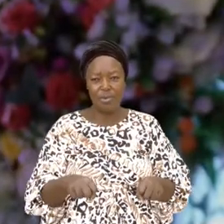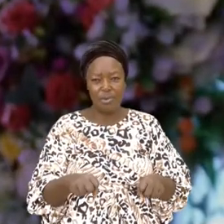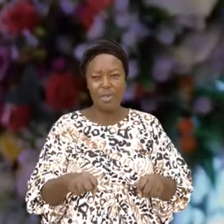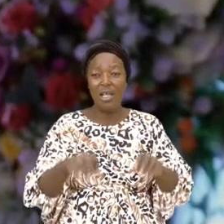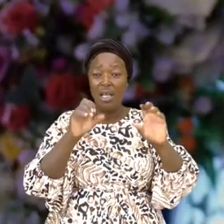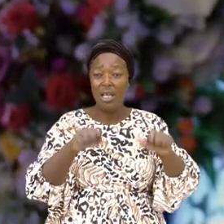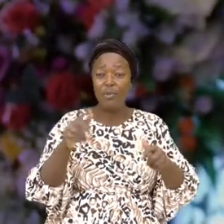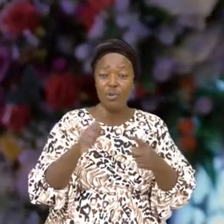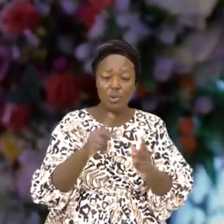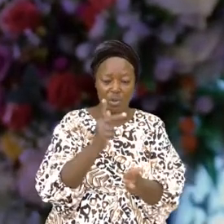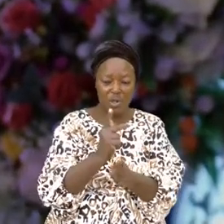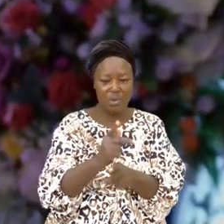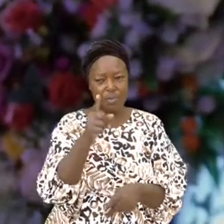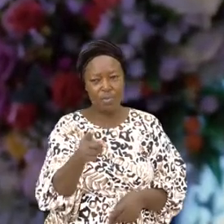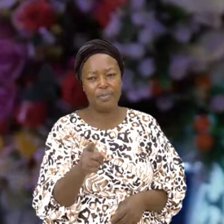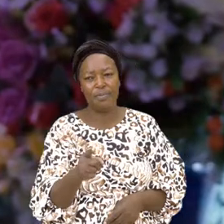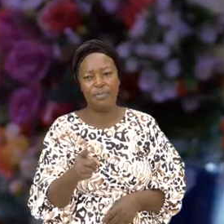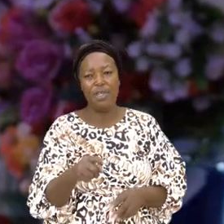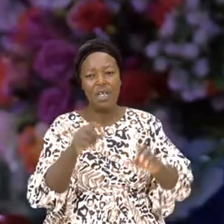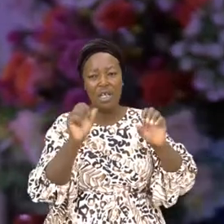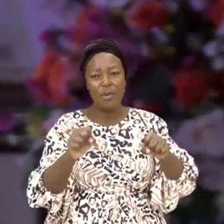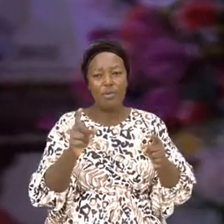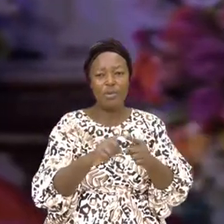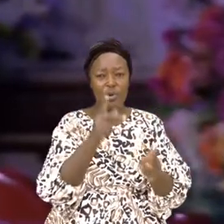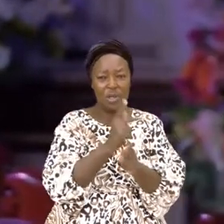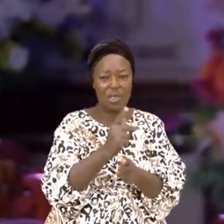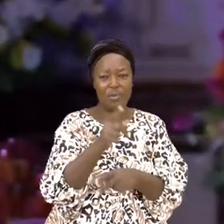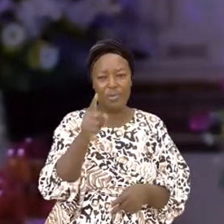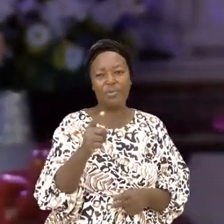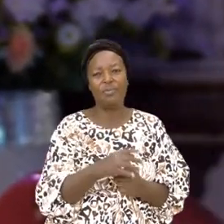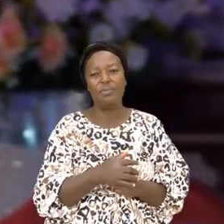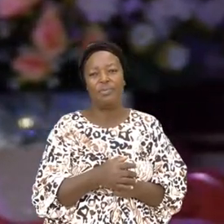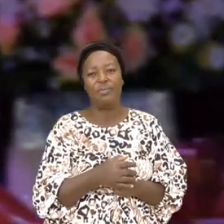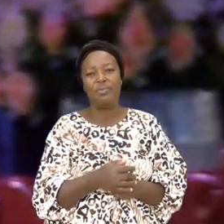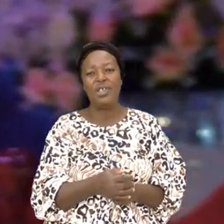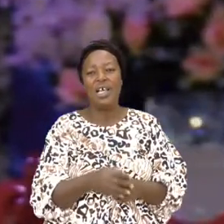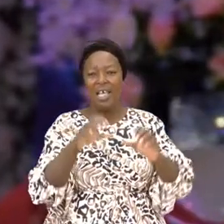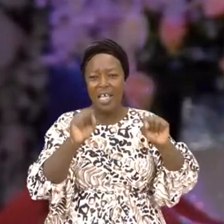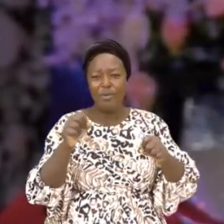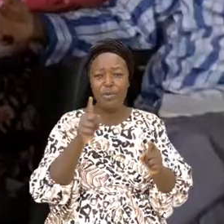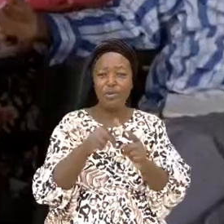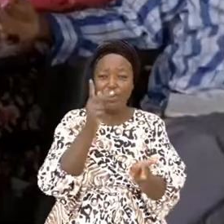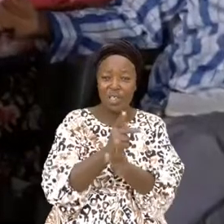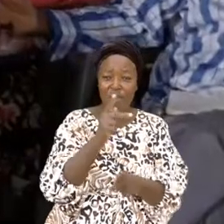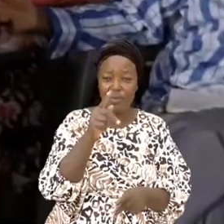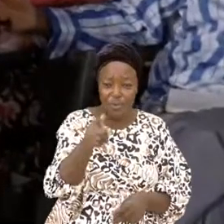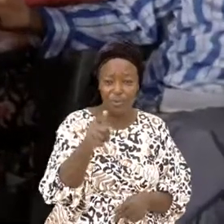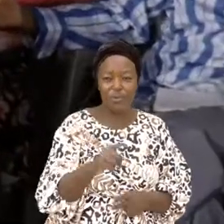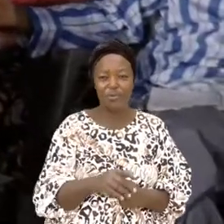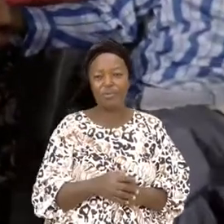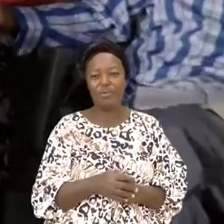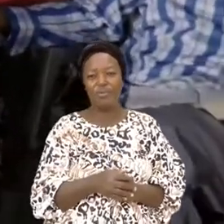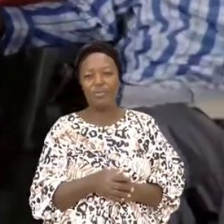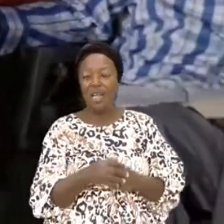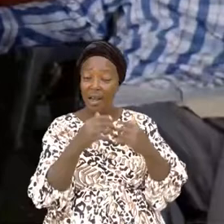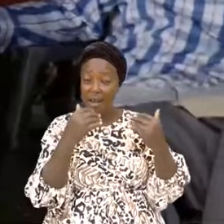able to keep you. Able to keep you. Able to keep you.